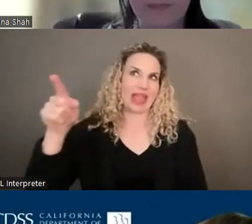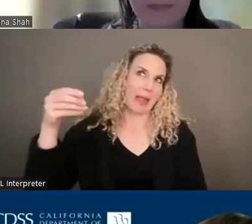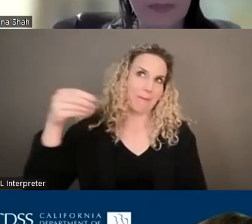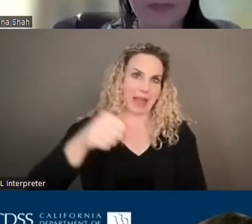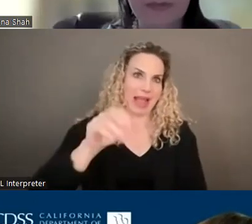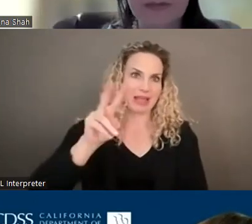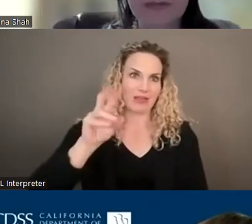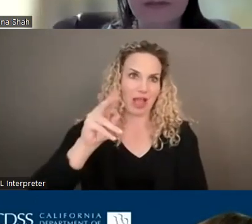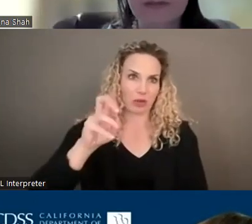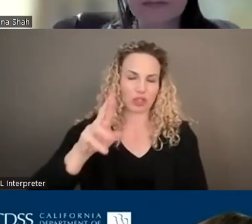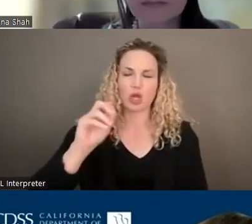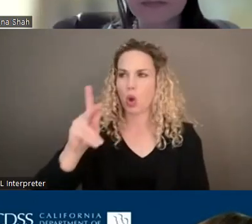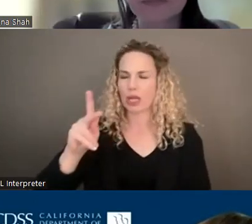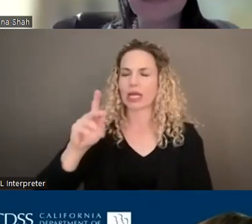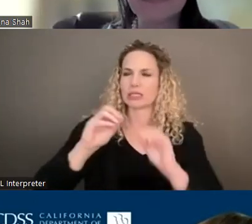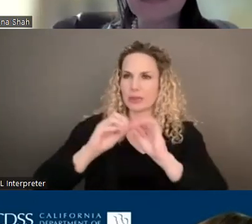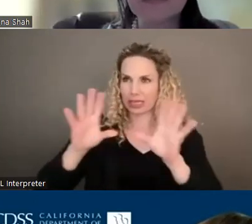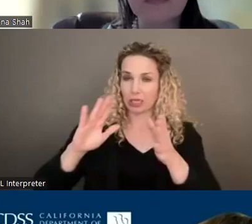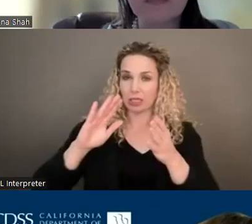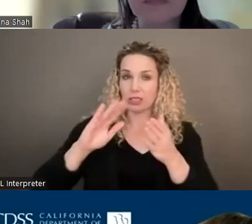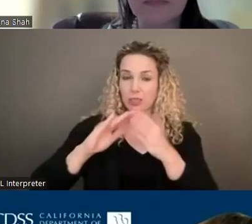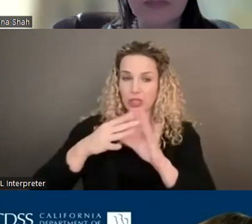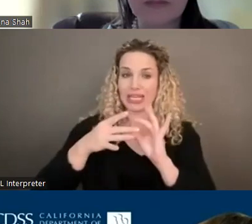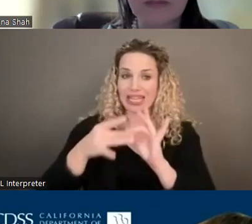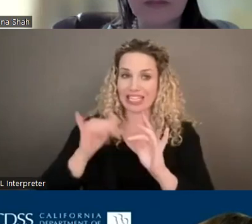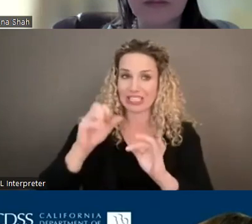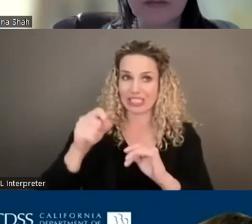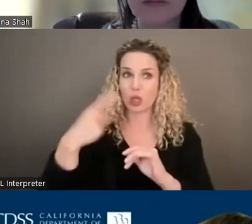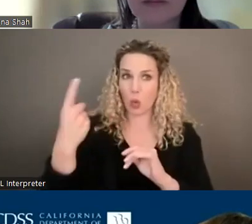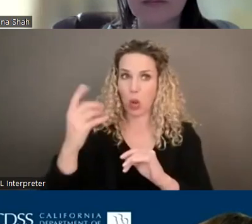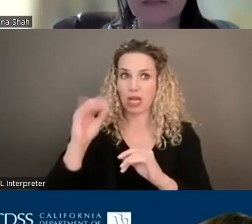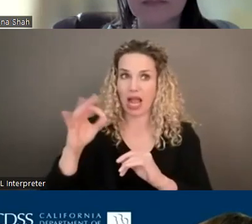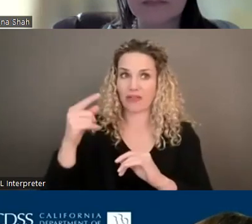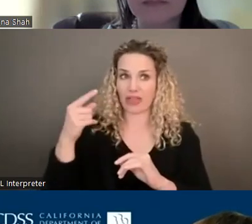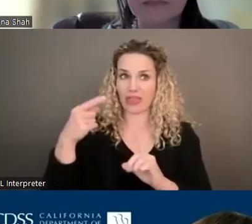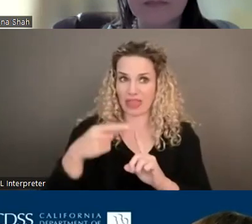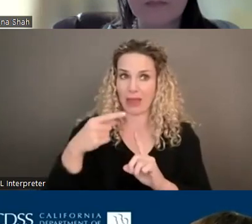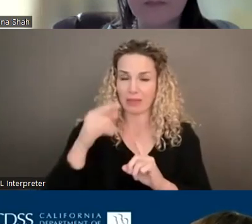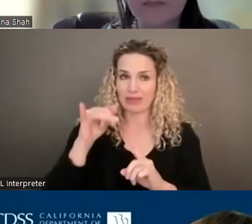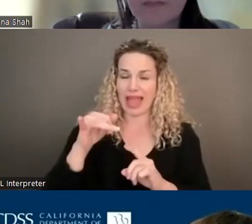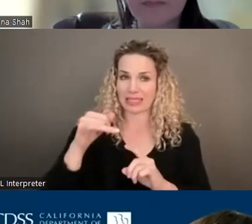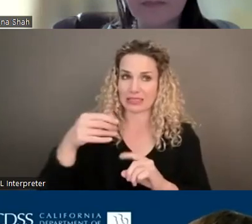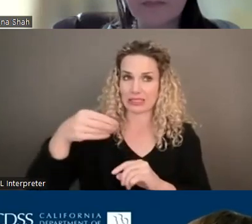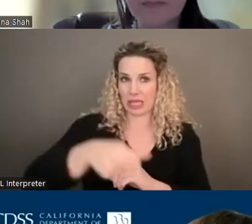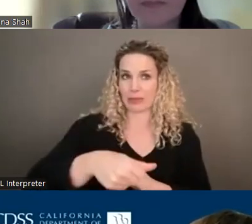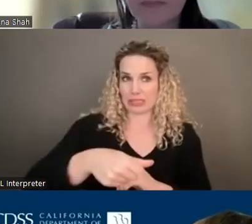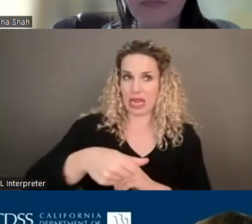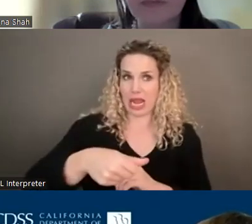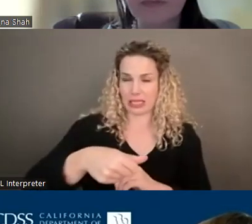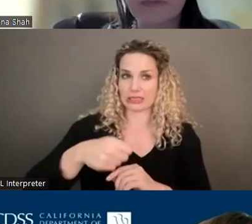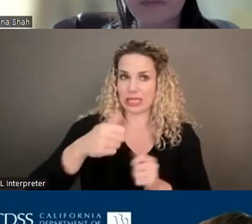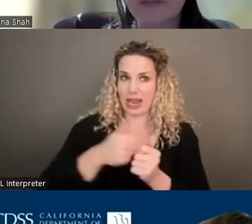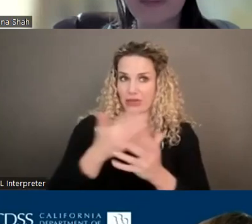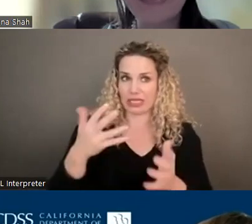great. So just to be clear, Connections is one of them and subsidized and everything's